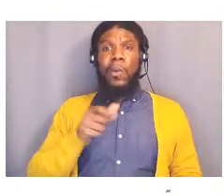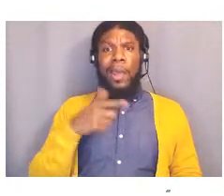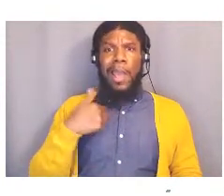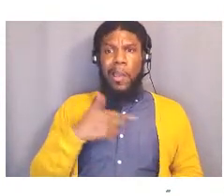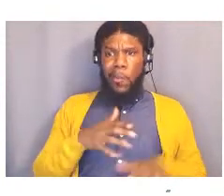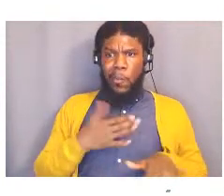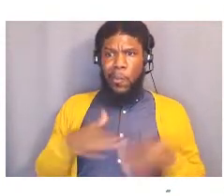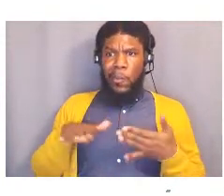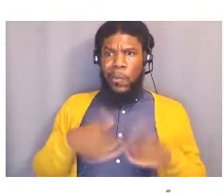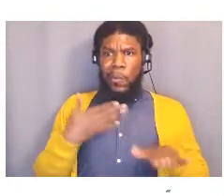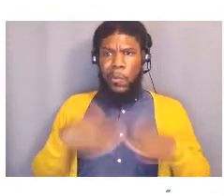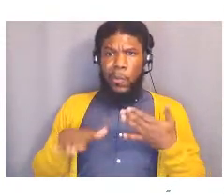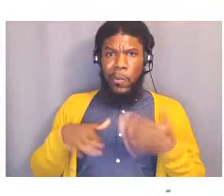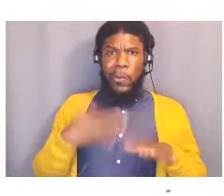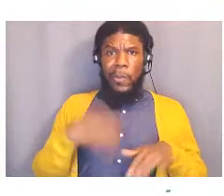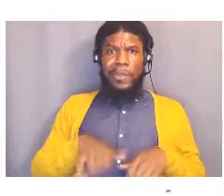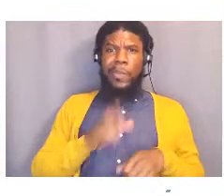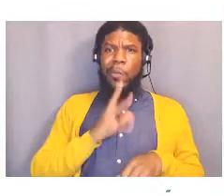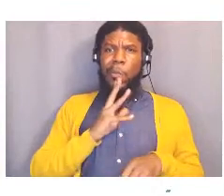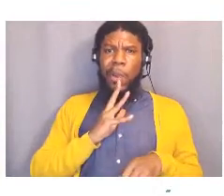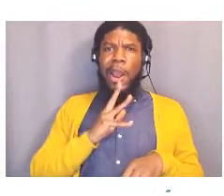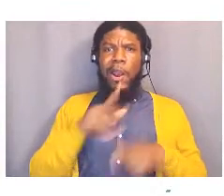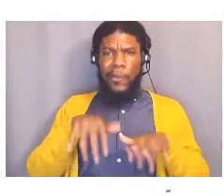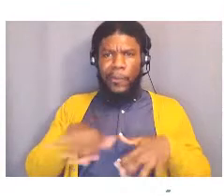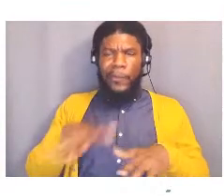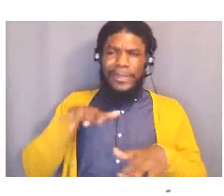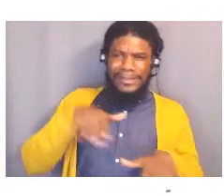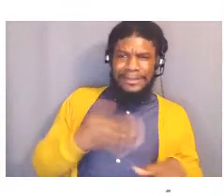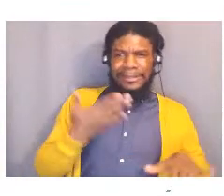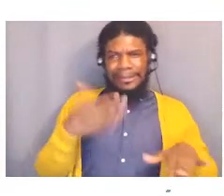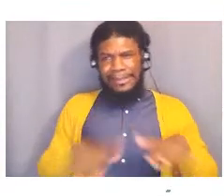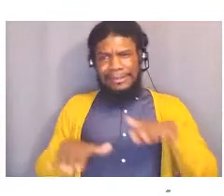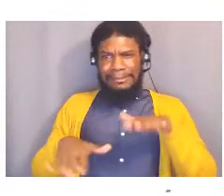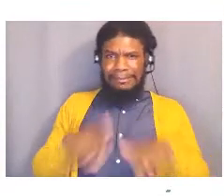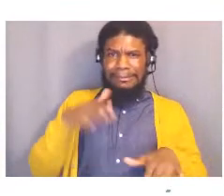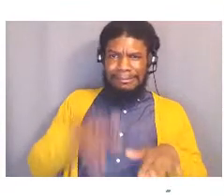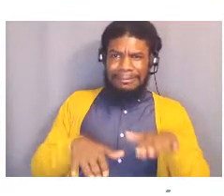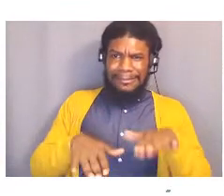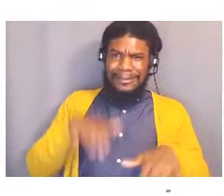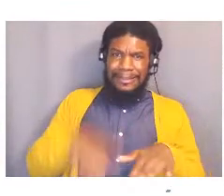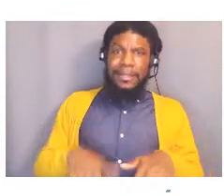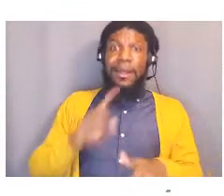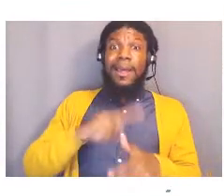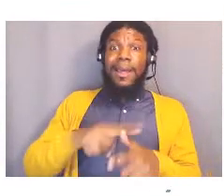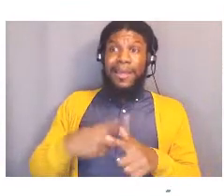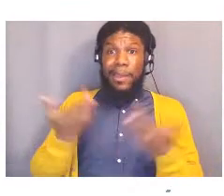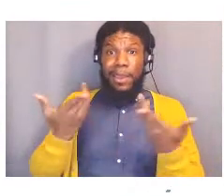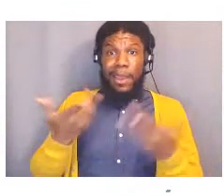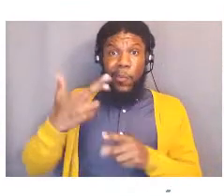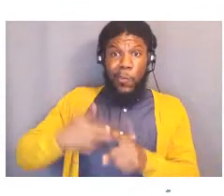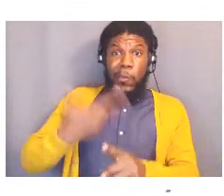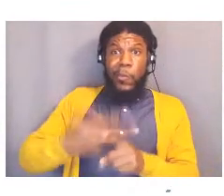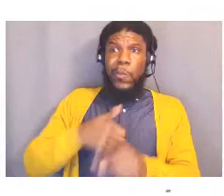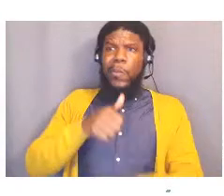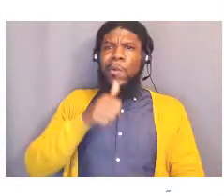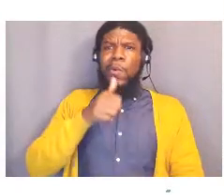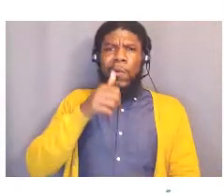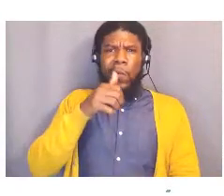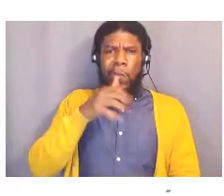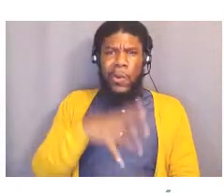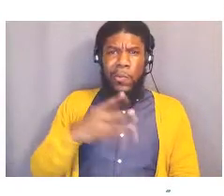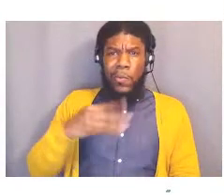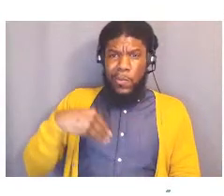on. Then he rent me out to this mean white lady who beat me just because I let her baby